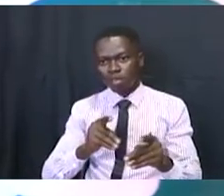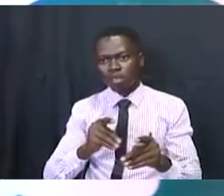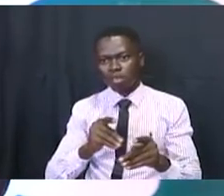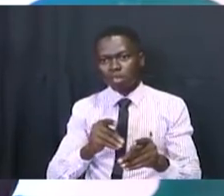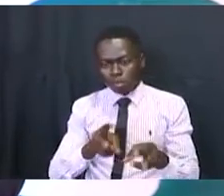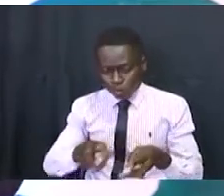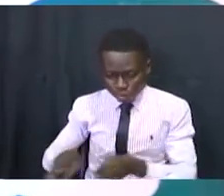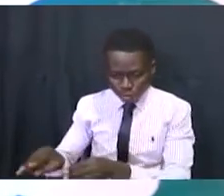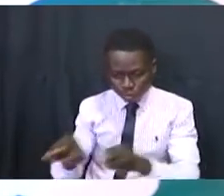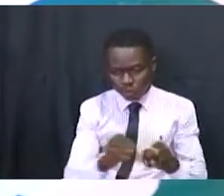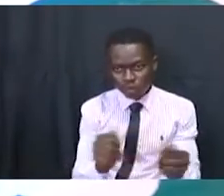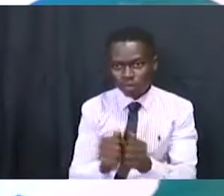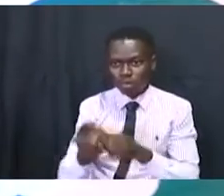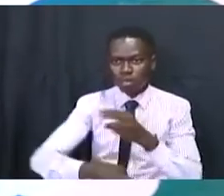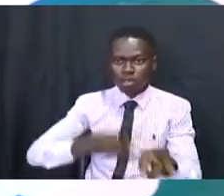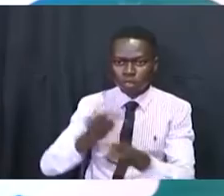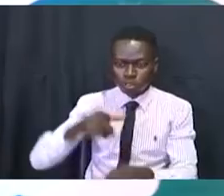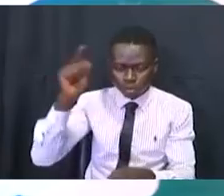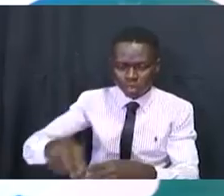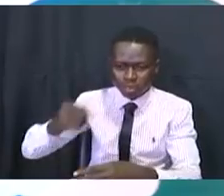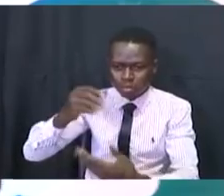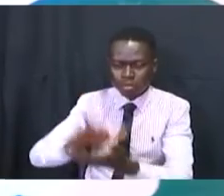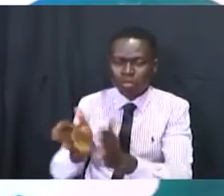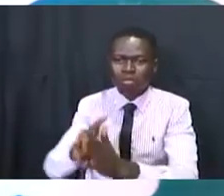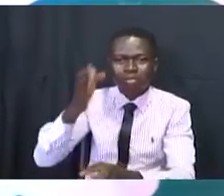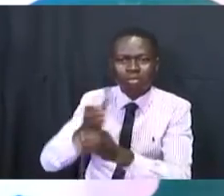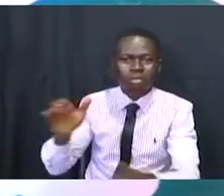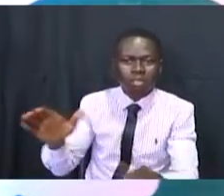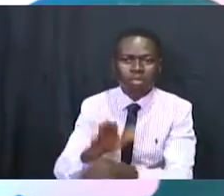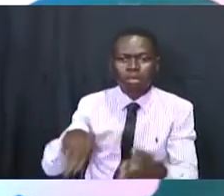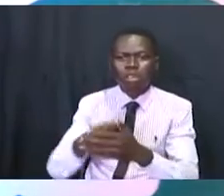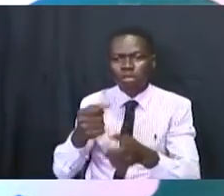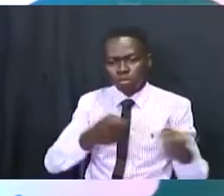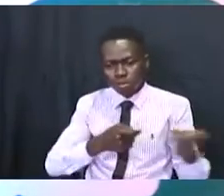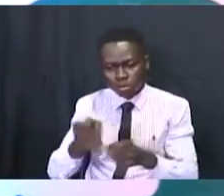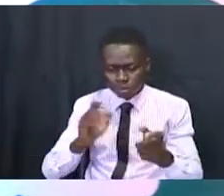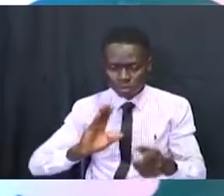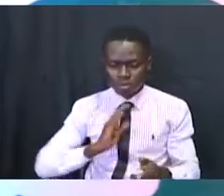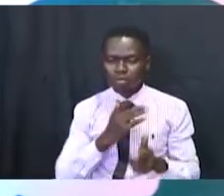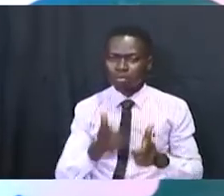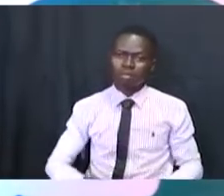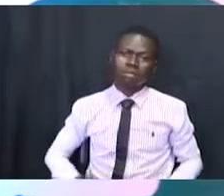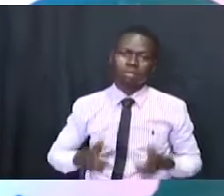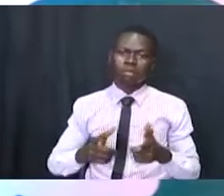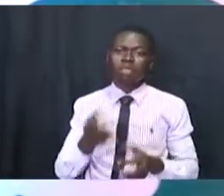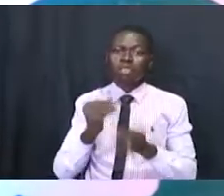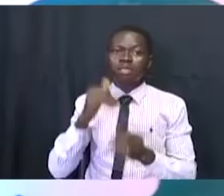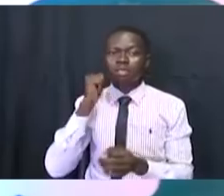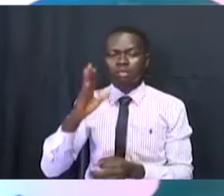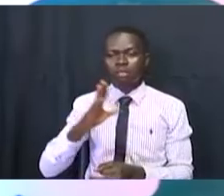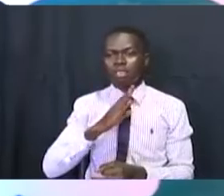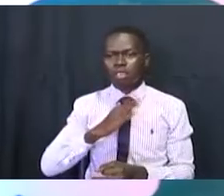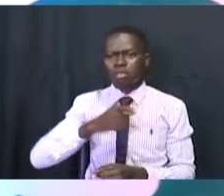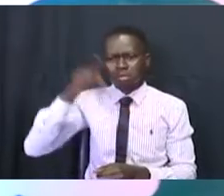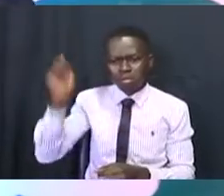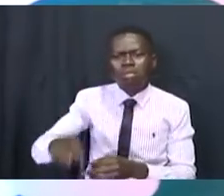to be extremely careful in how we handle our life. How we handle our life. If you are a lady,